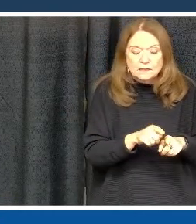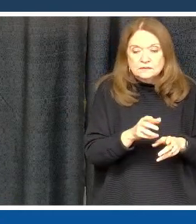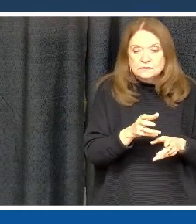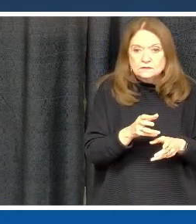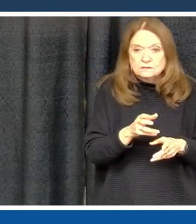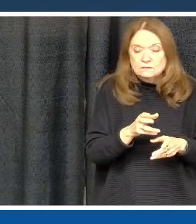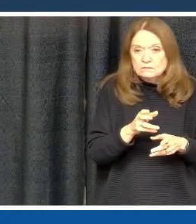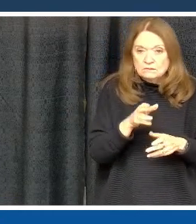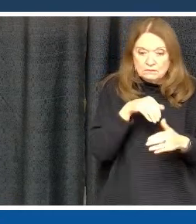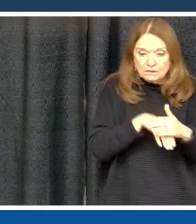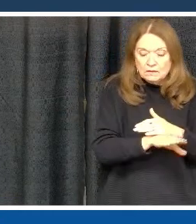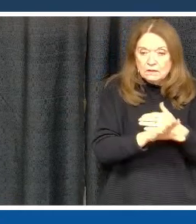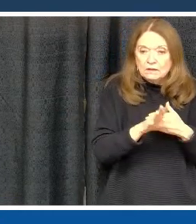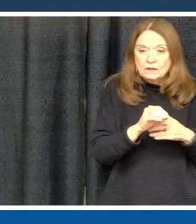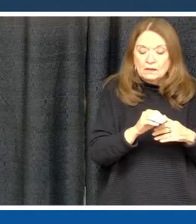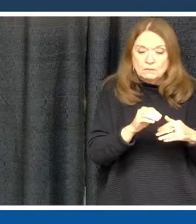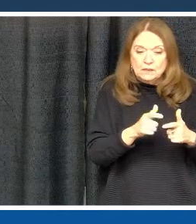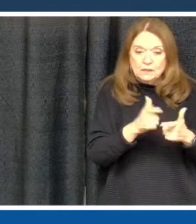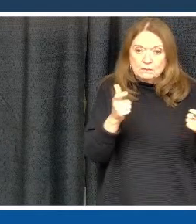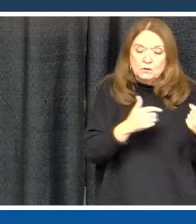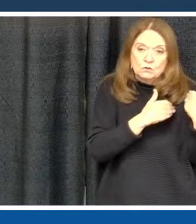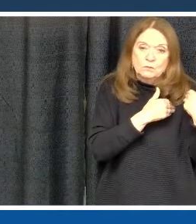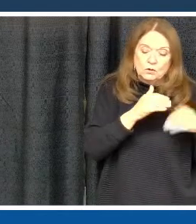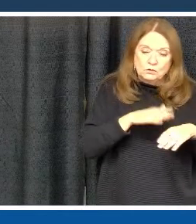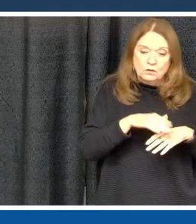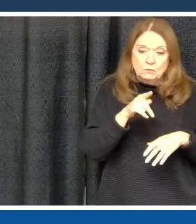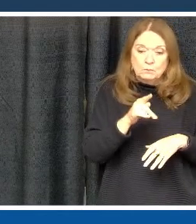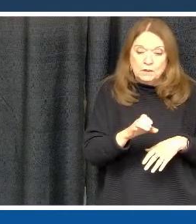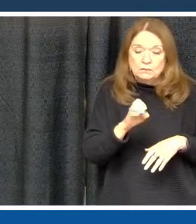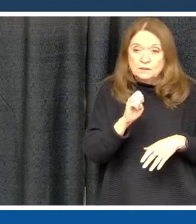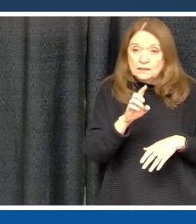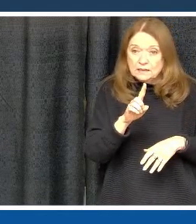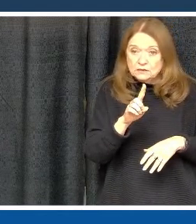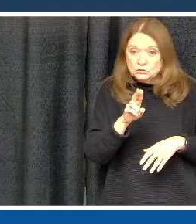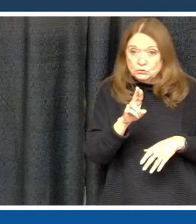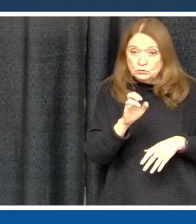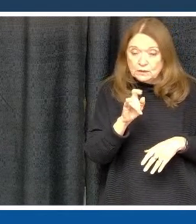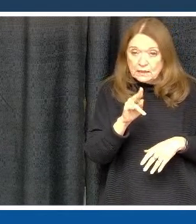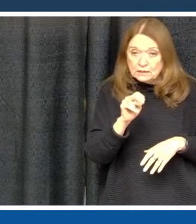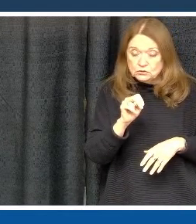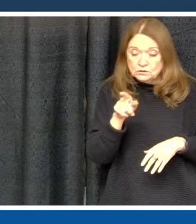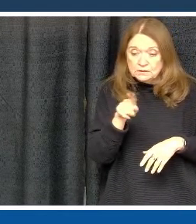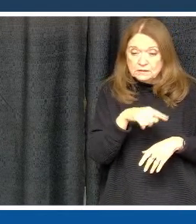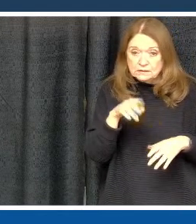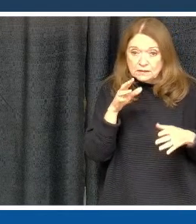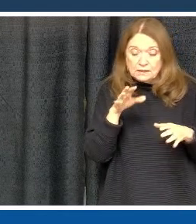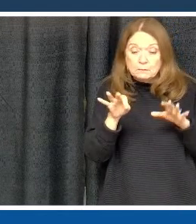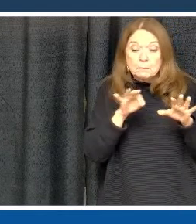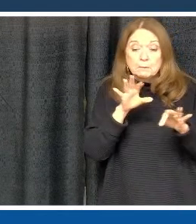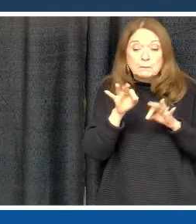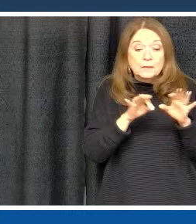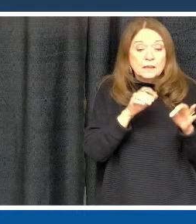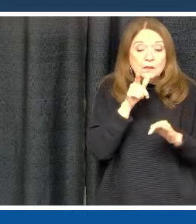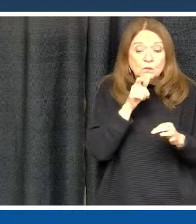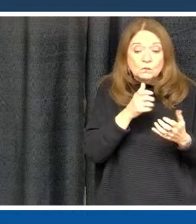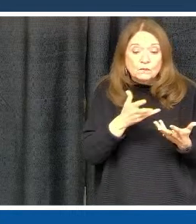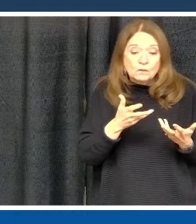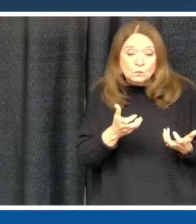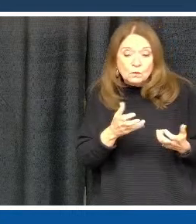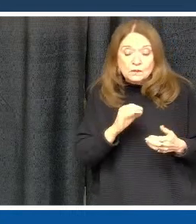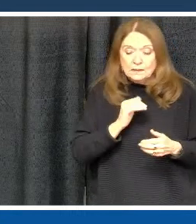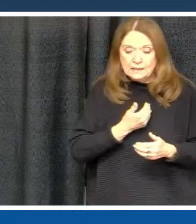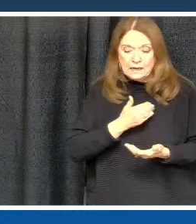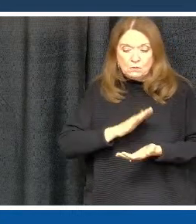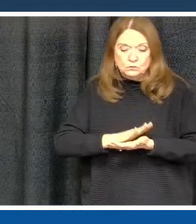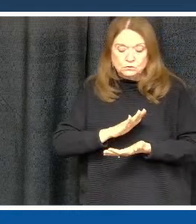in, and it will put a greater burden on our public education as they choose the cream of the crop. And our